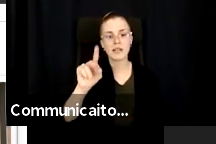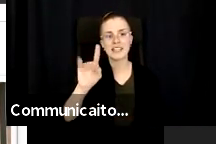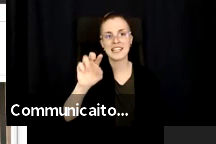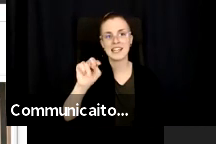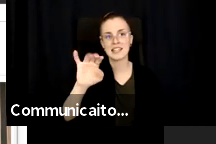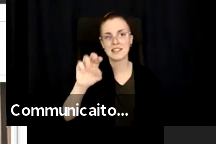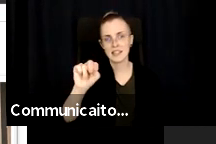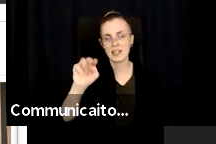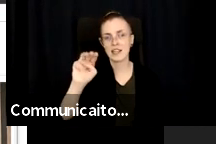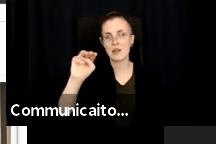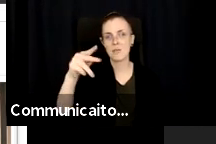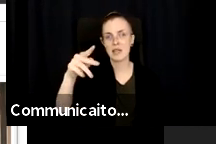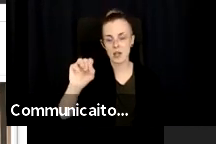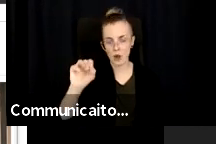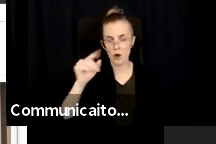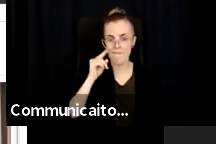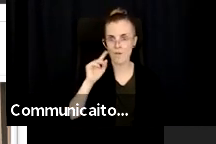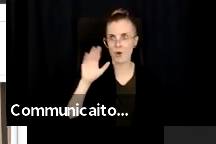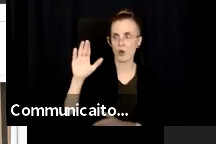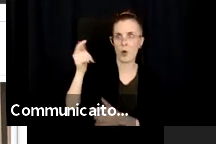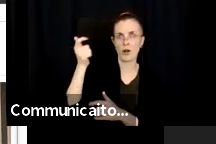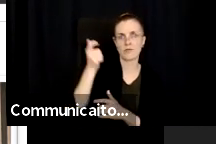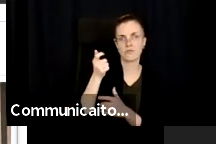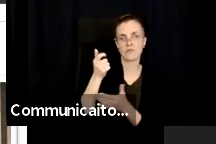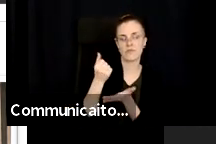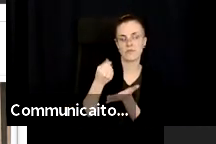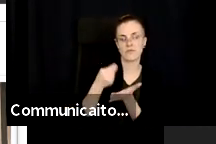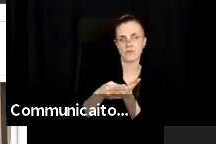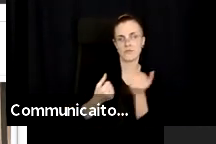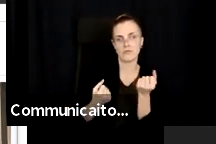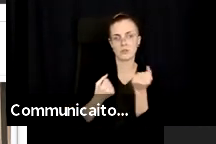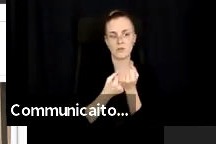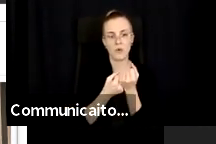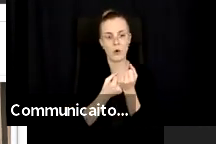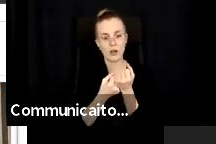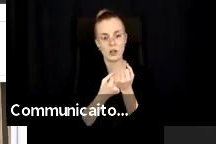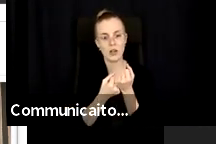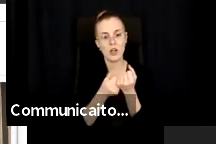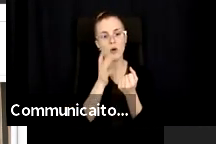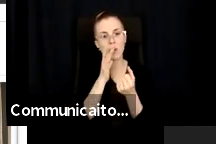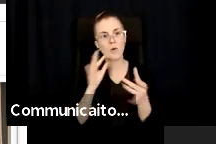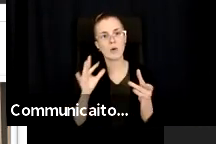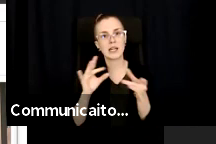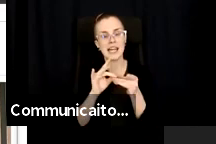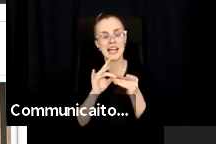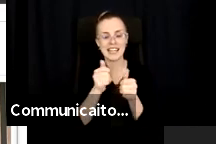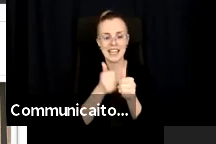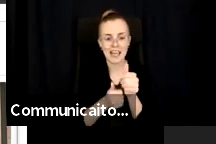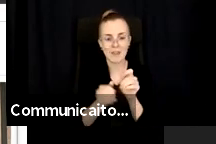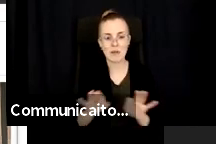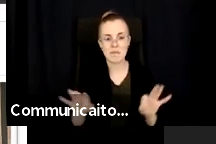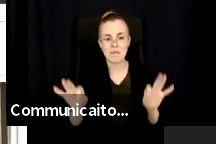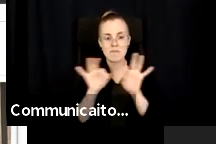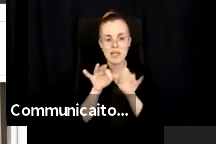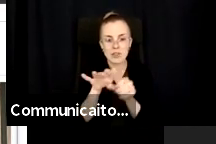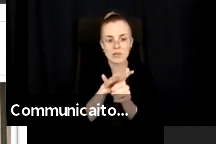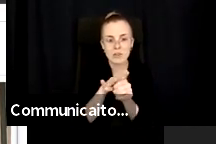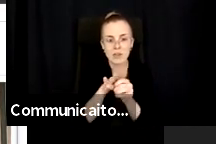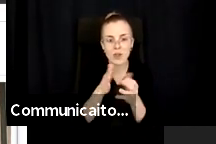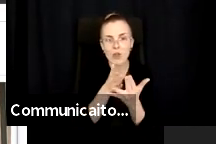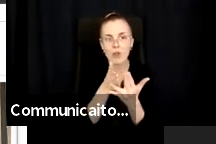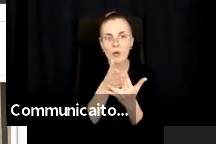Our Katy Trail, when it is complete, will connect every major node throughout our community and will